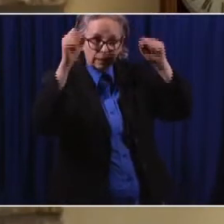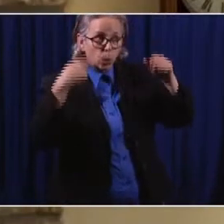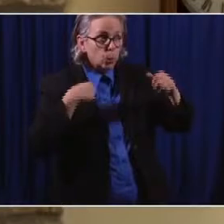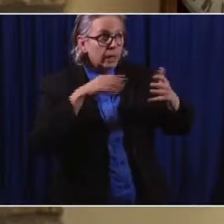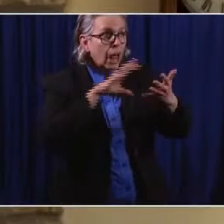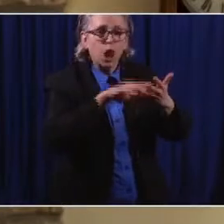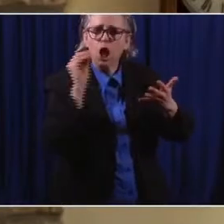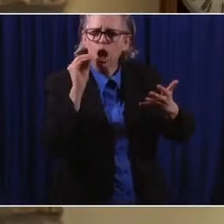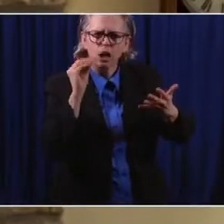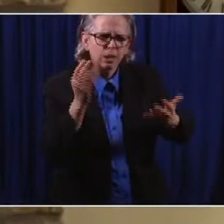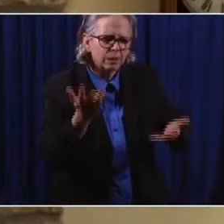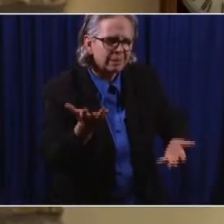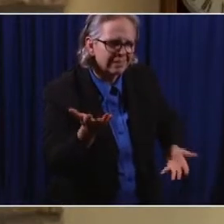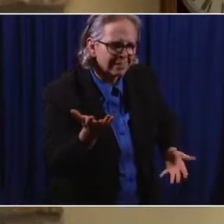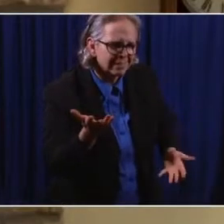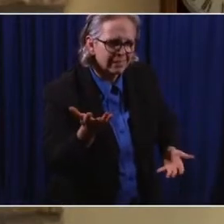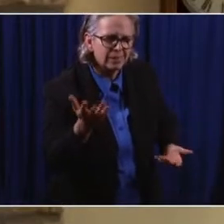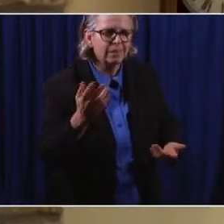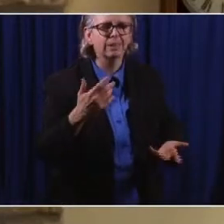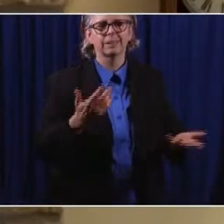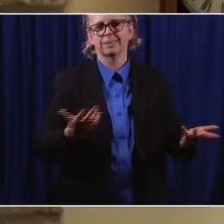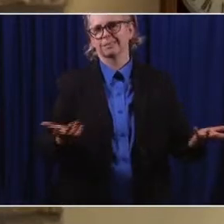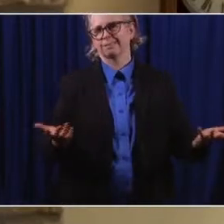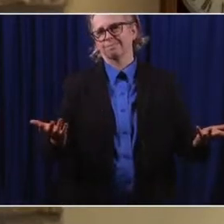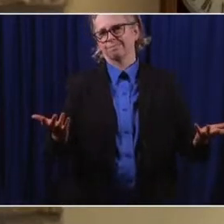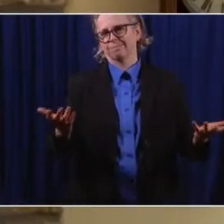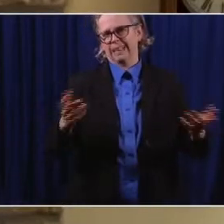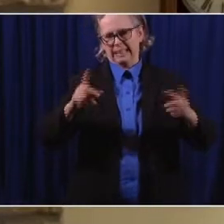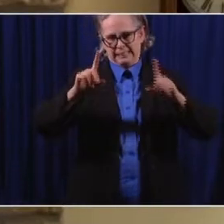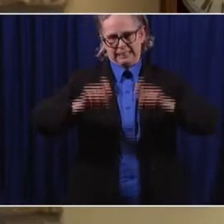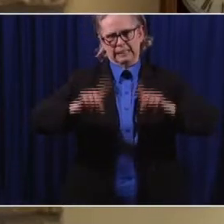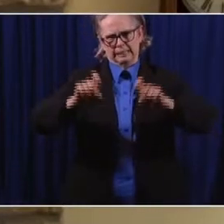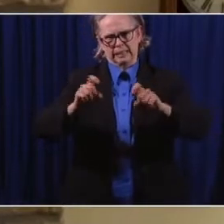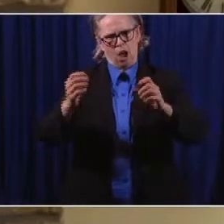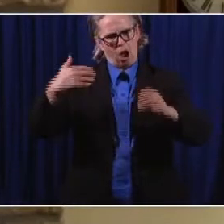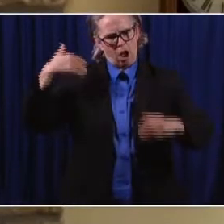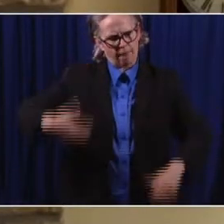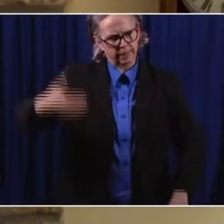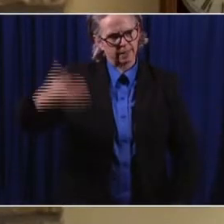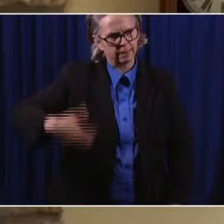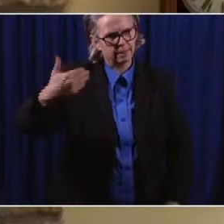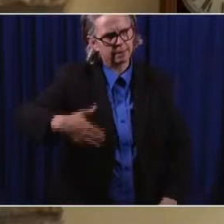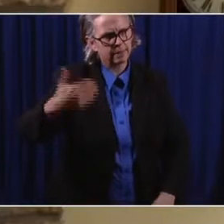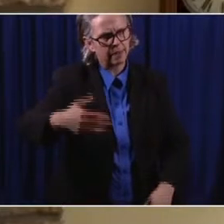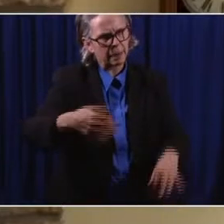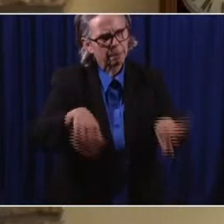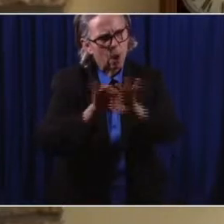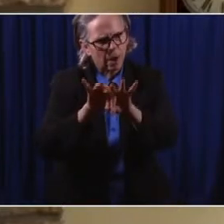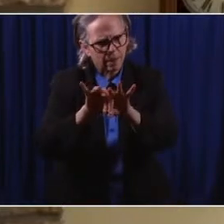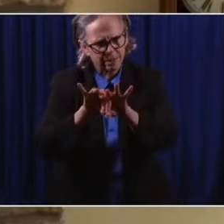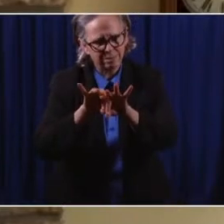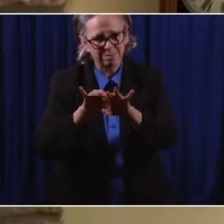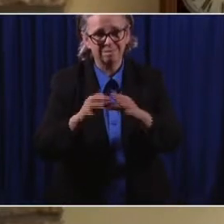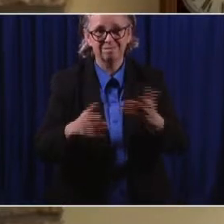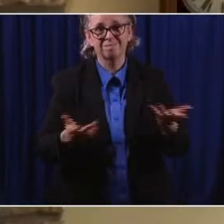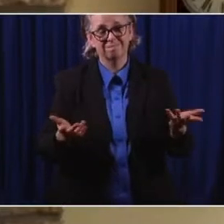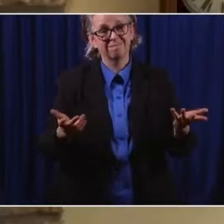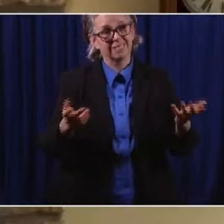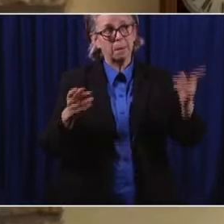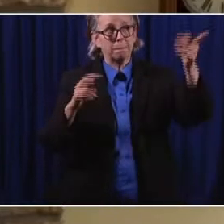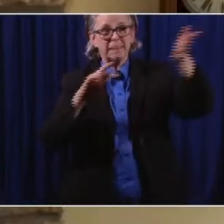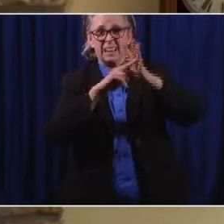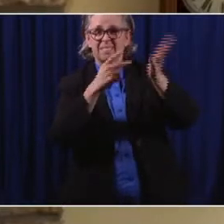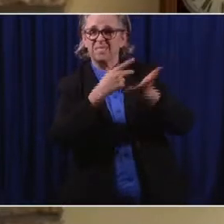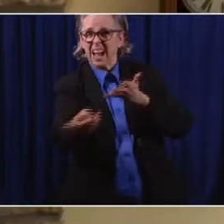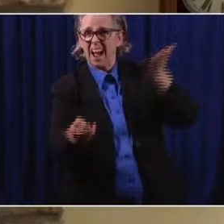testing, which we can assume everybody had, is important, but it does not substitute for